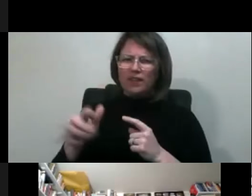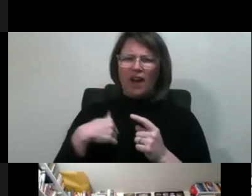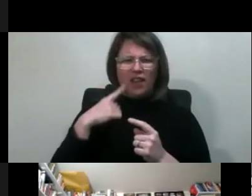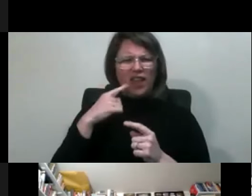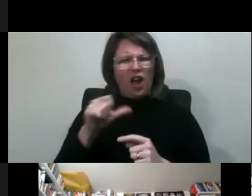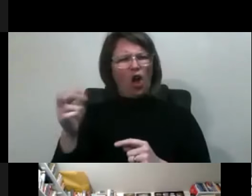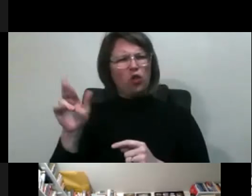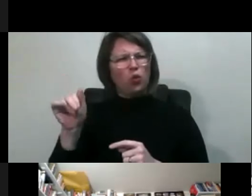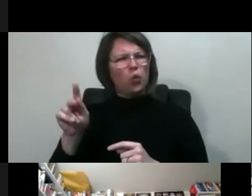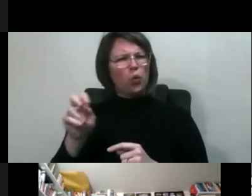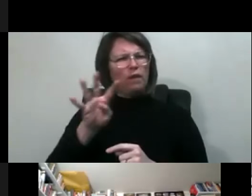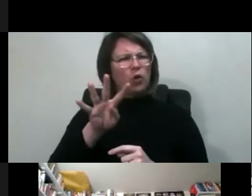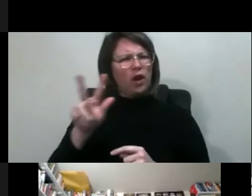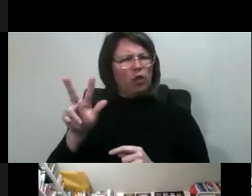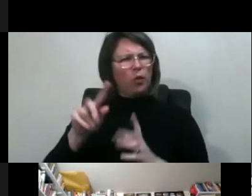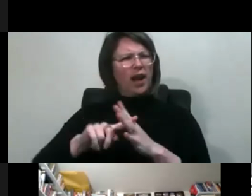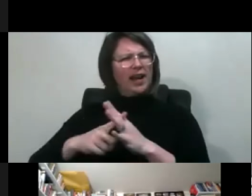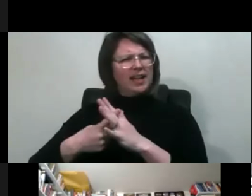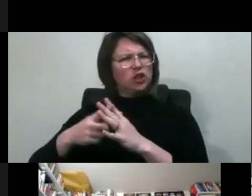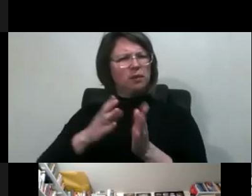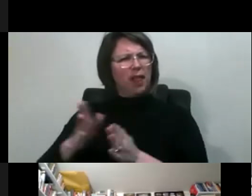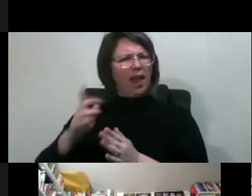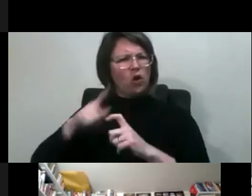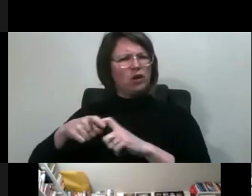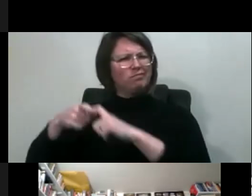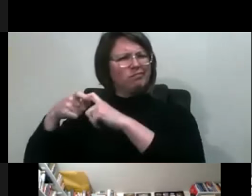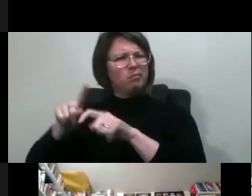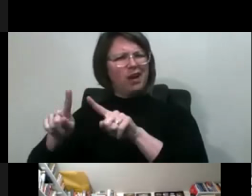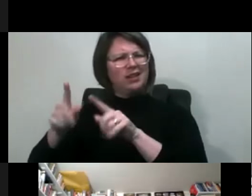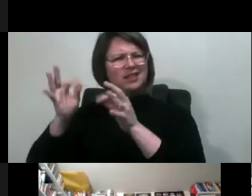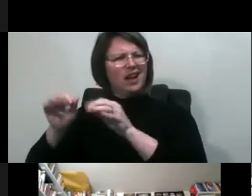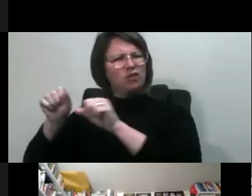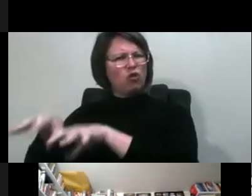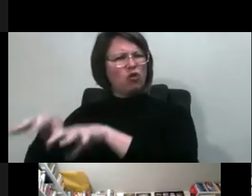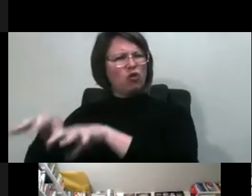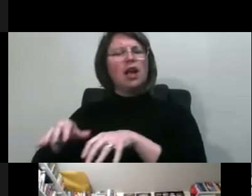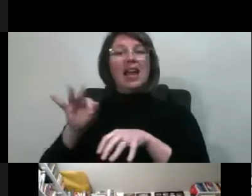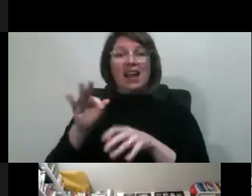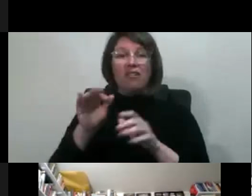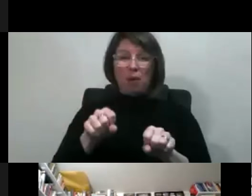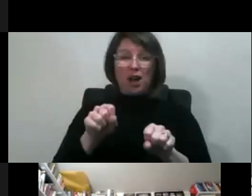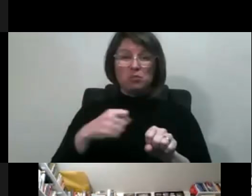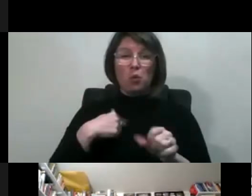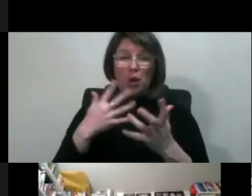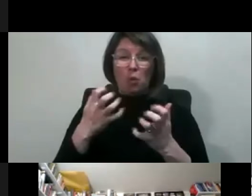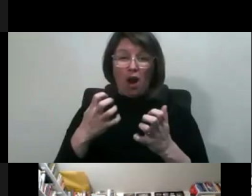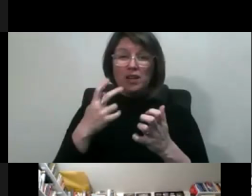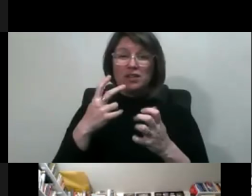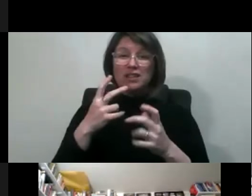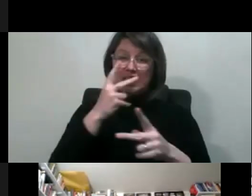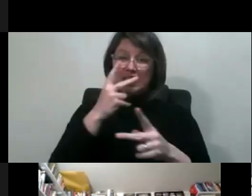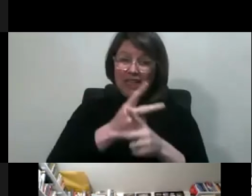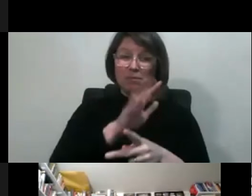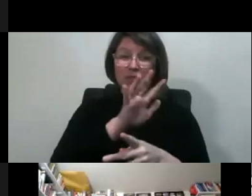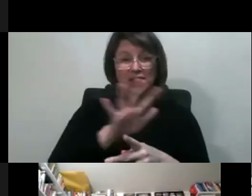43, was initially slated for a suspension, but was then reversed. And if at all possible, we would really like to see the 55 stay as